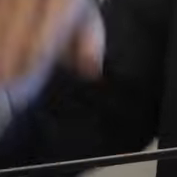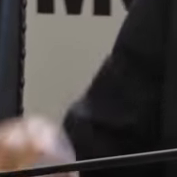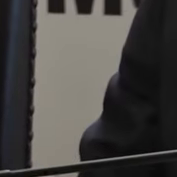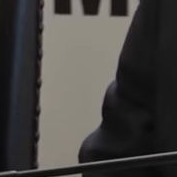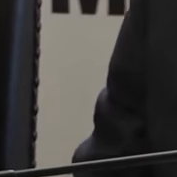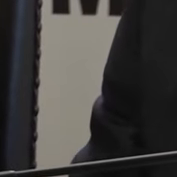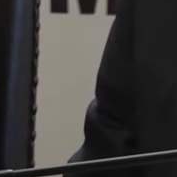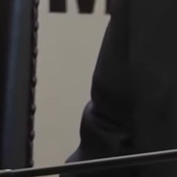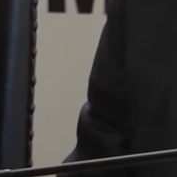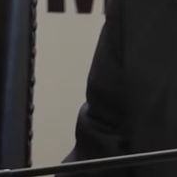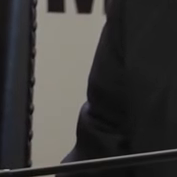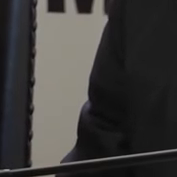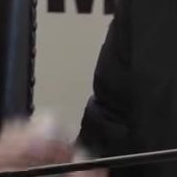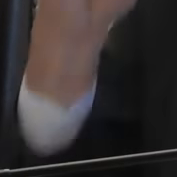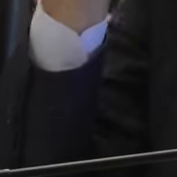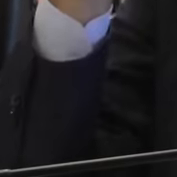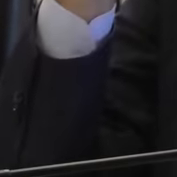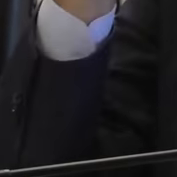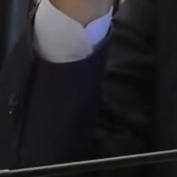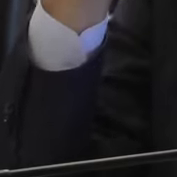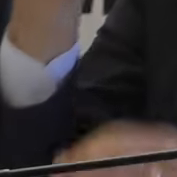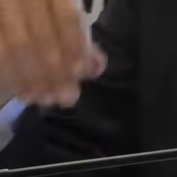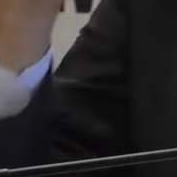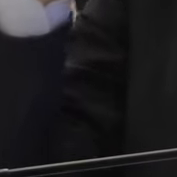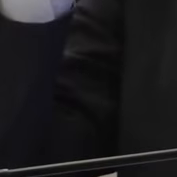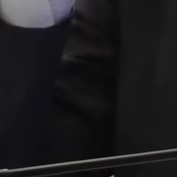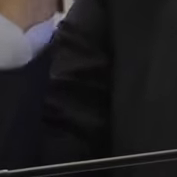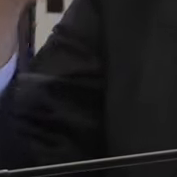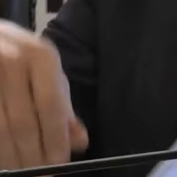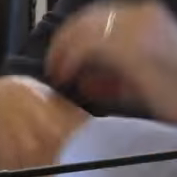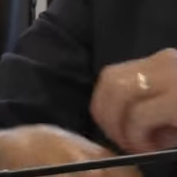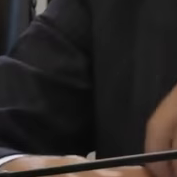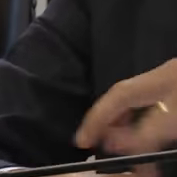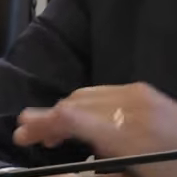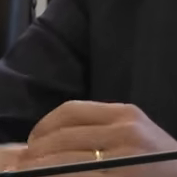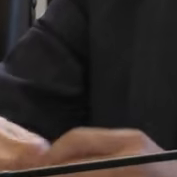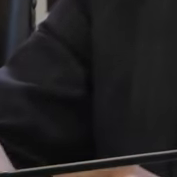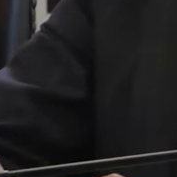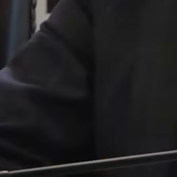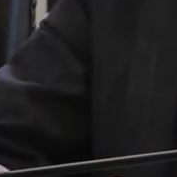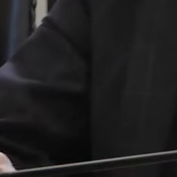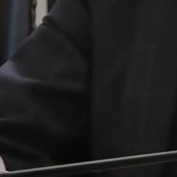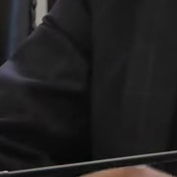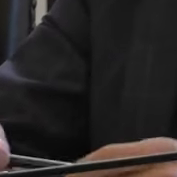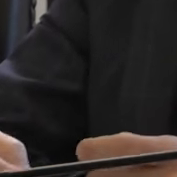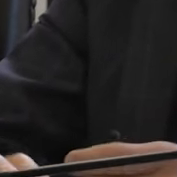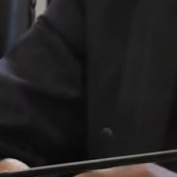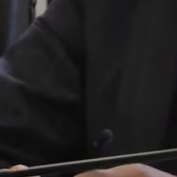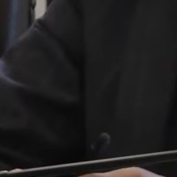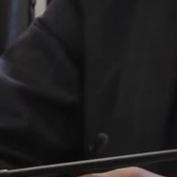Good afternoon. We are starting this, in fact, the fourth hearing this morning in this